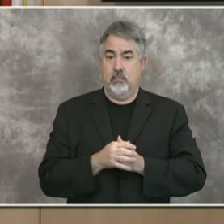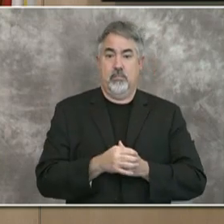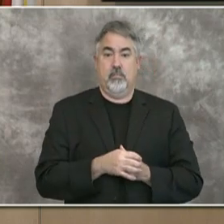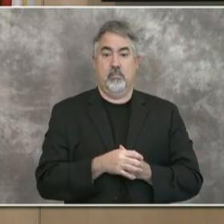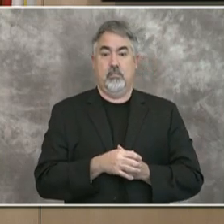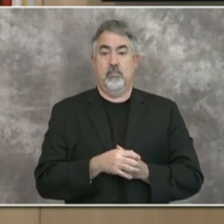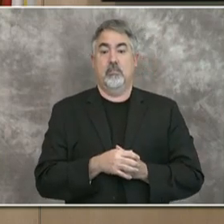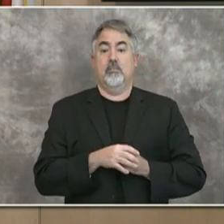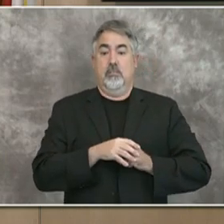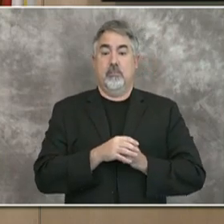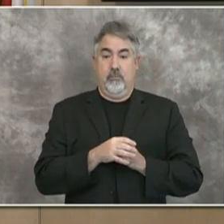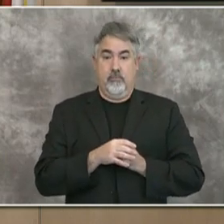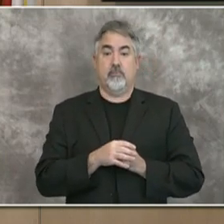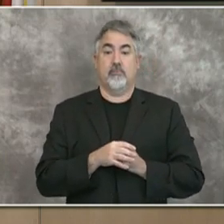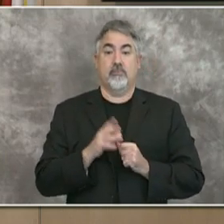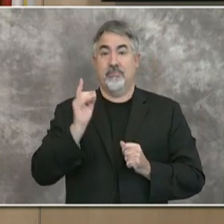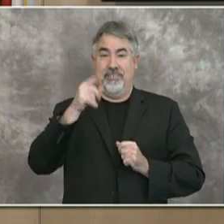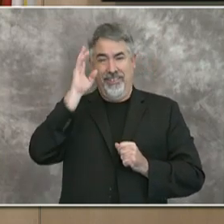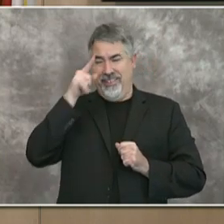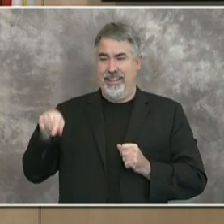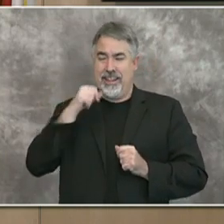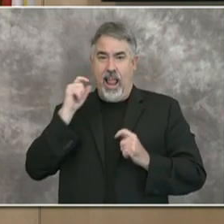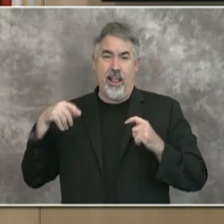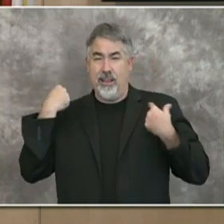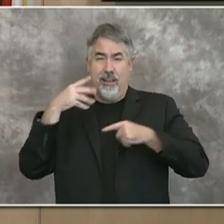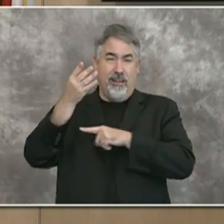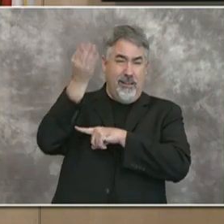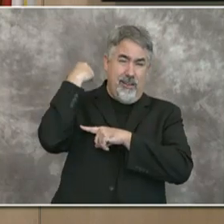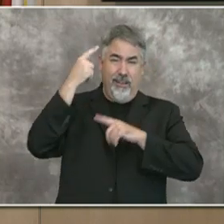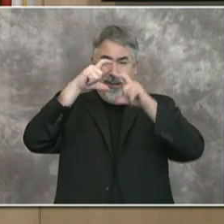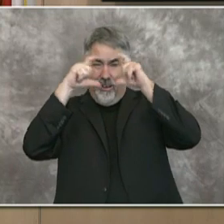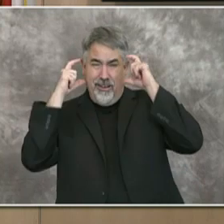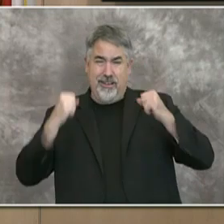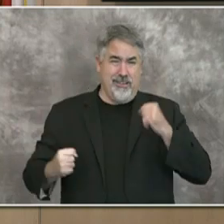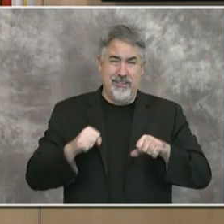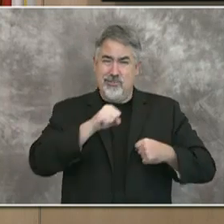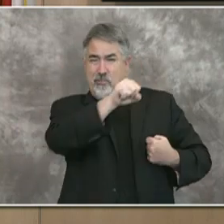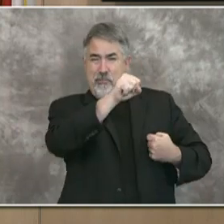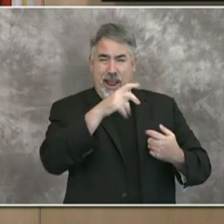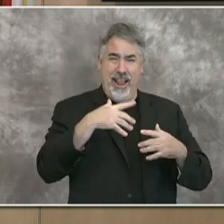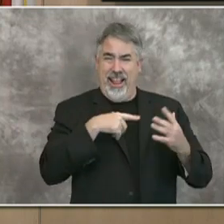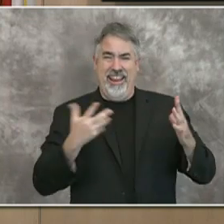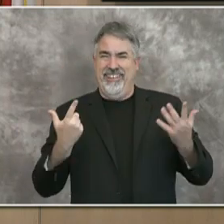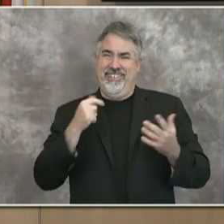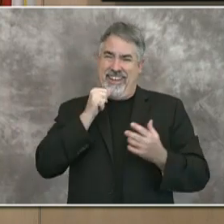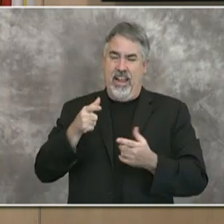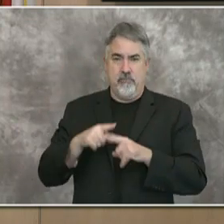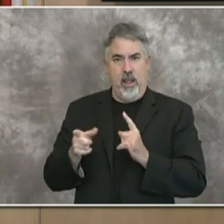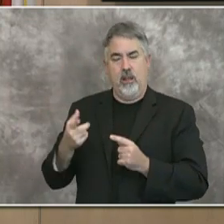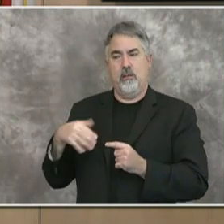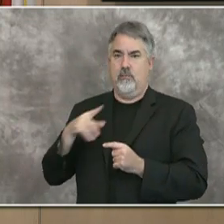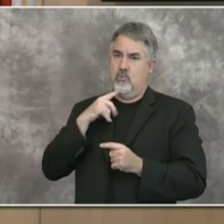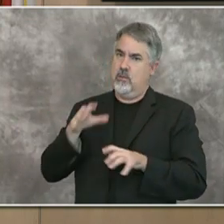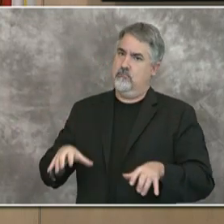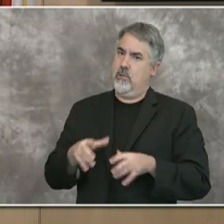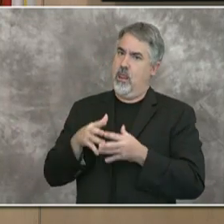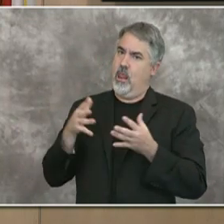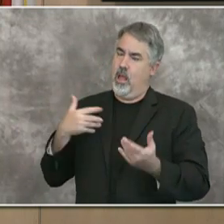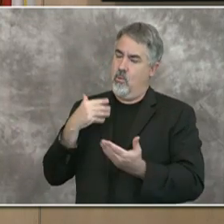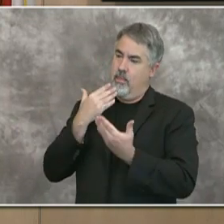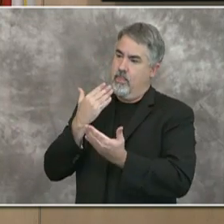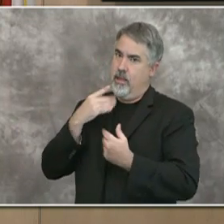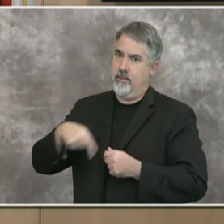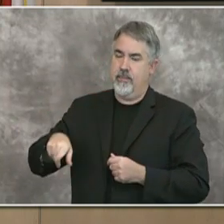case they definitely wear scrubs. And so to each and every one of our nurses who's out there, whether you're in a hospital, an emergency room, whether you're